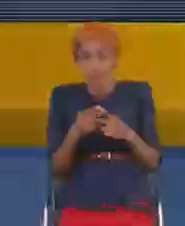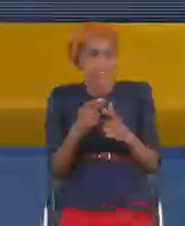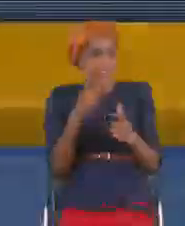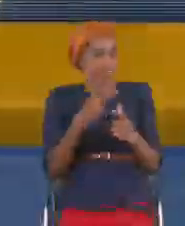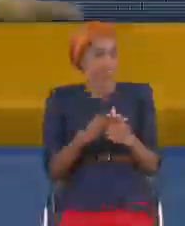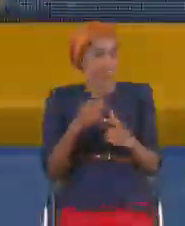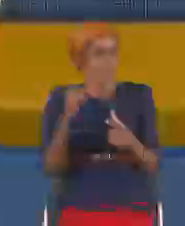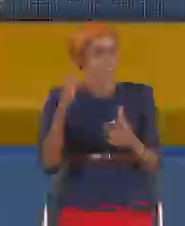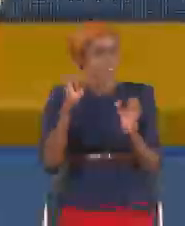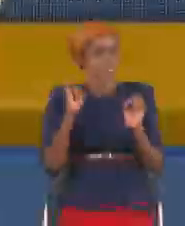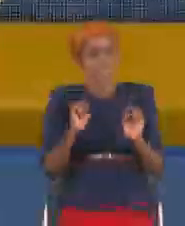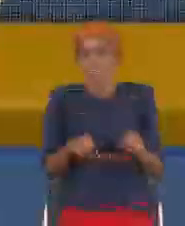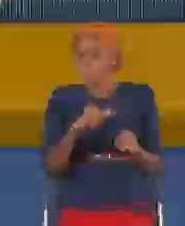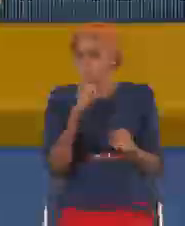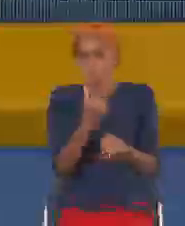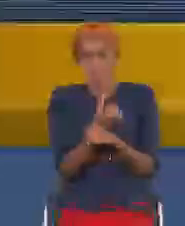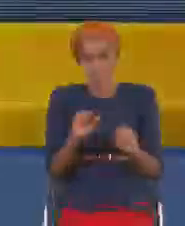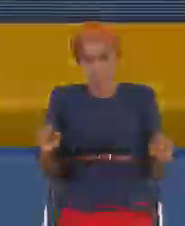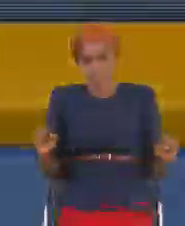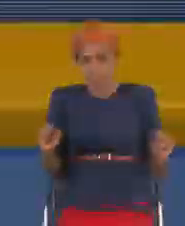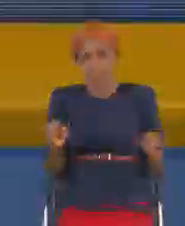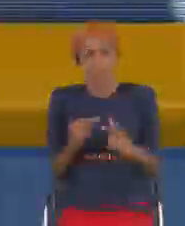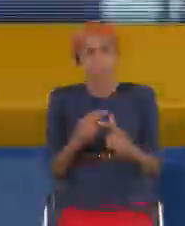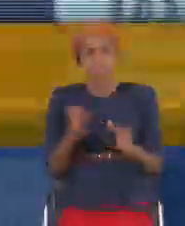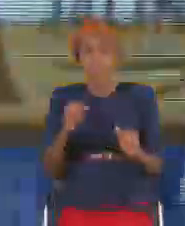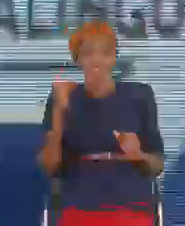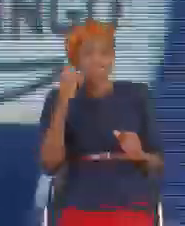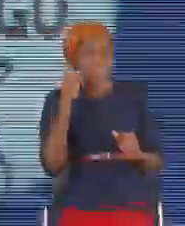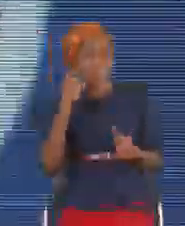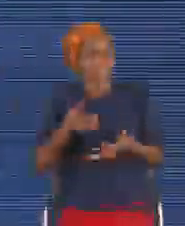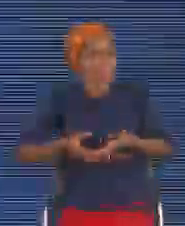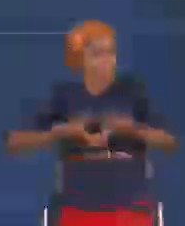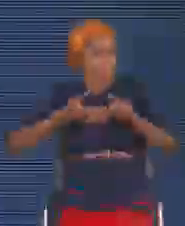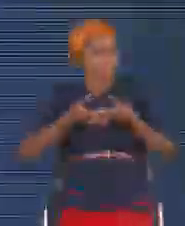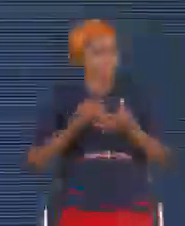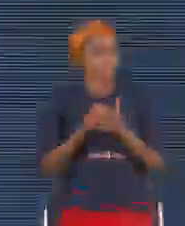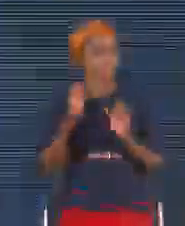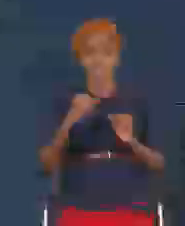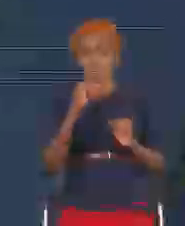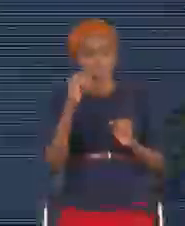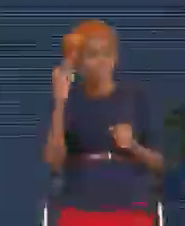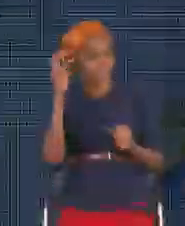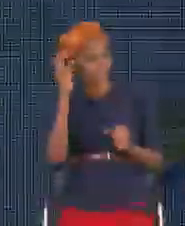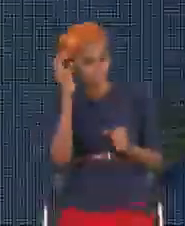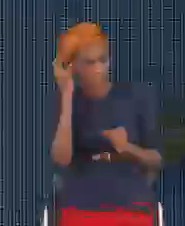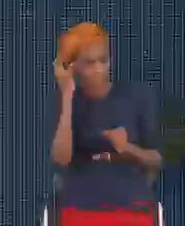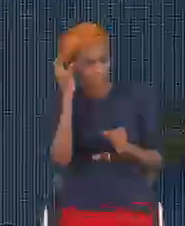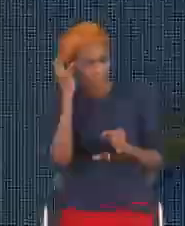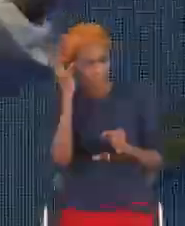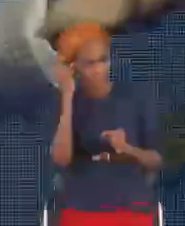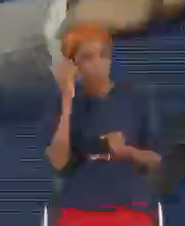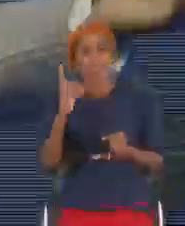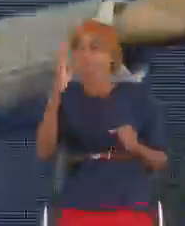that it cannot save, neither is ear heavy that it cannot hear.